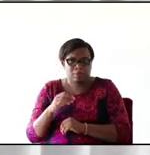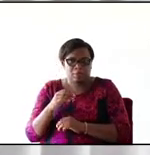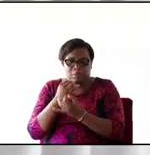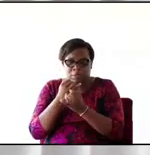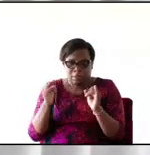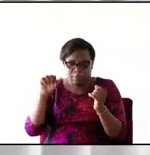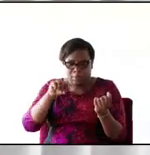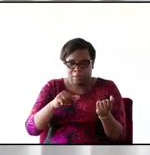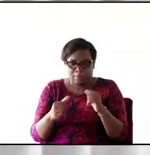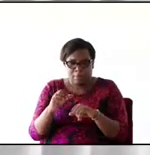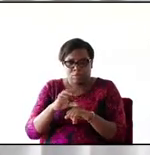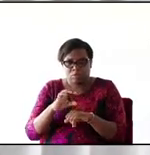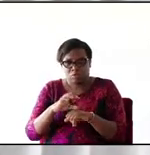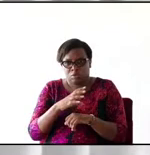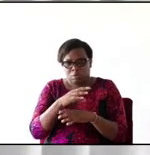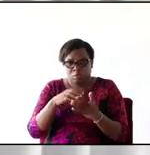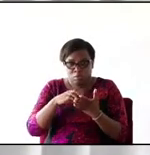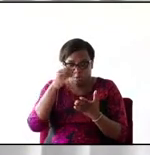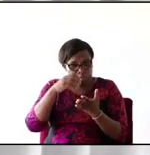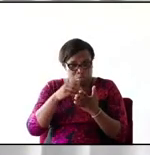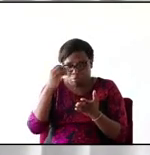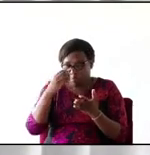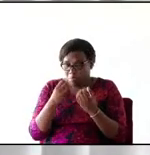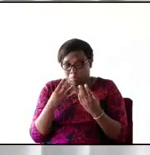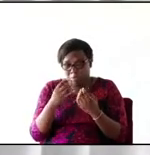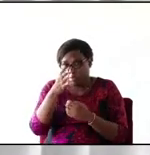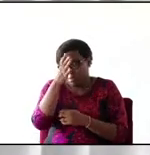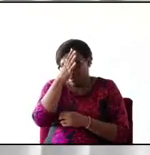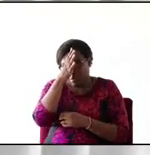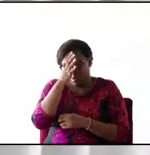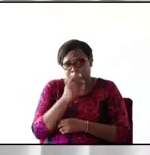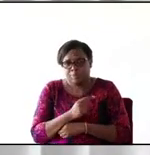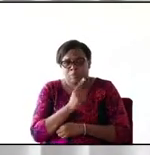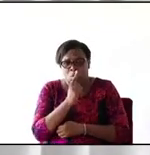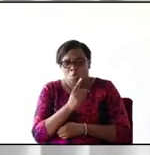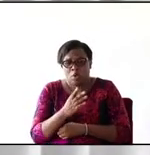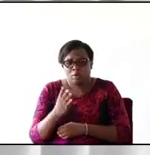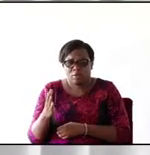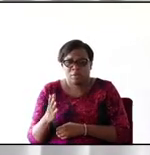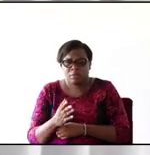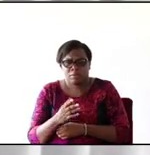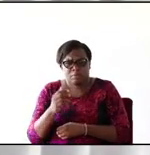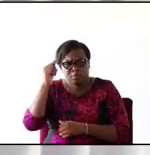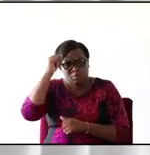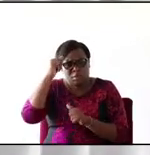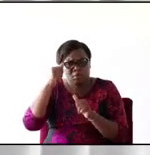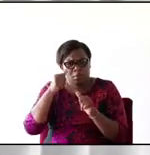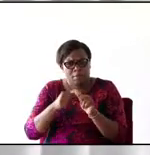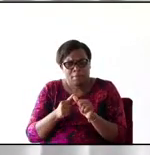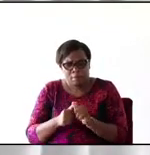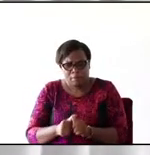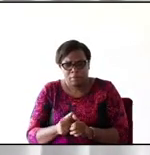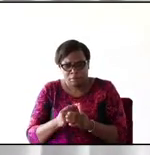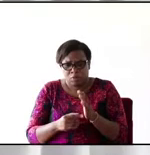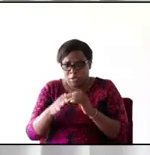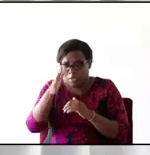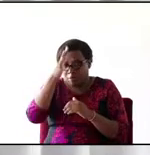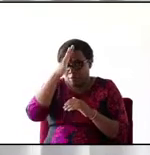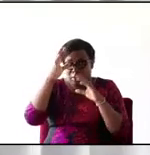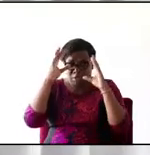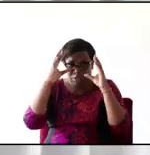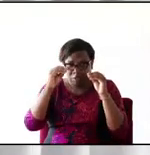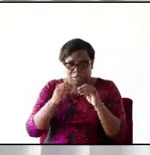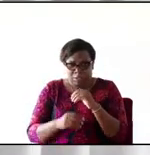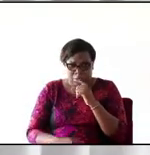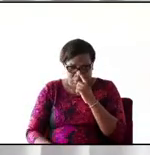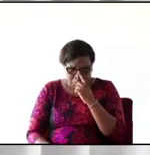Church. I learned a lot from him. And one of the things that stood out in one of the lessons he taught me is I